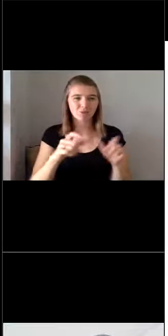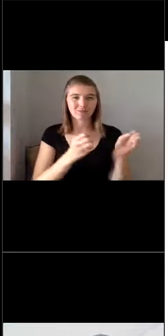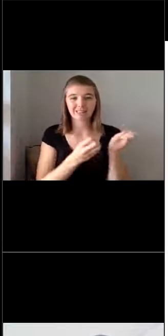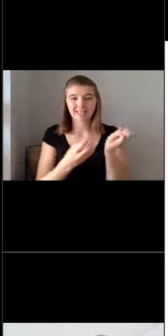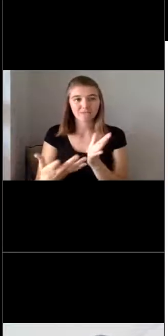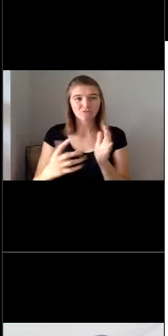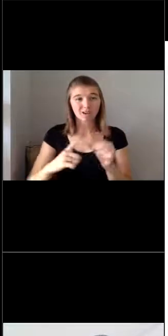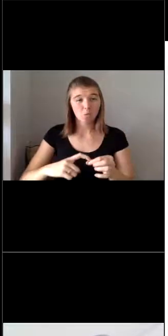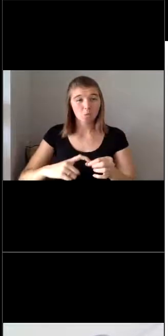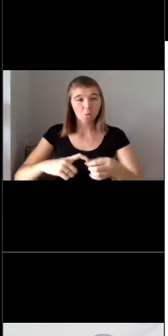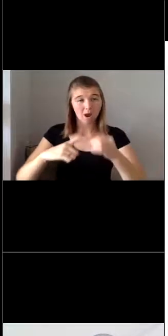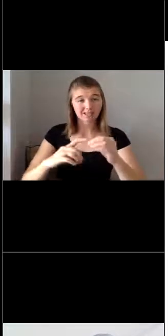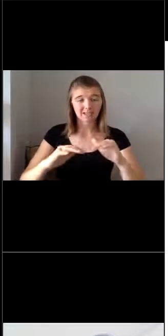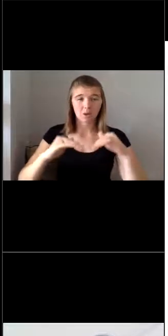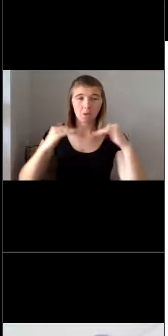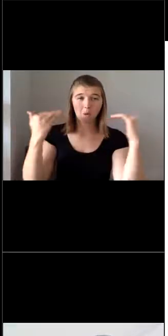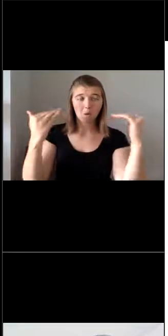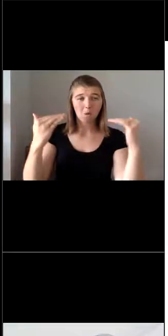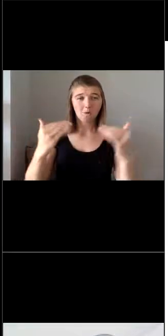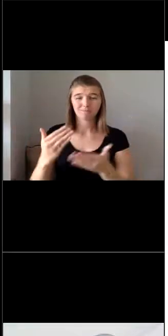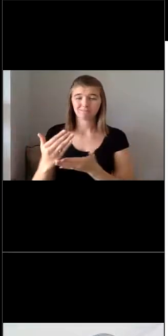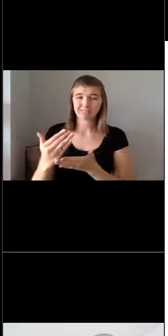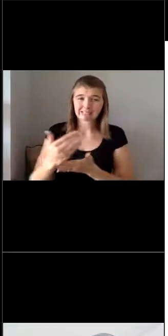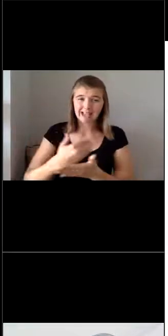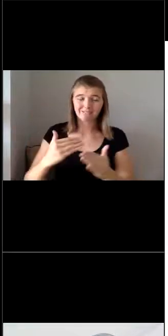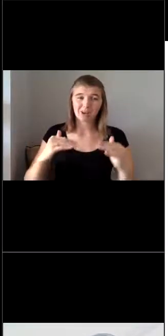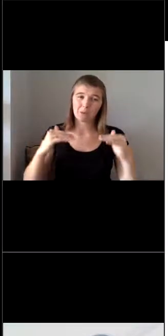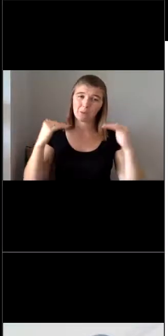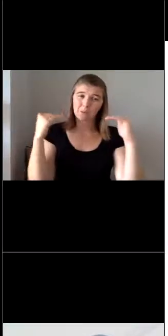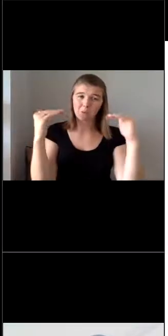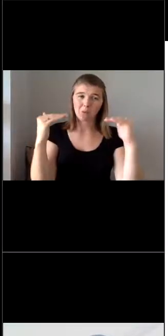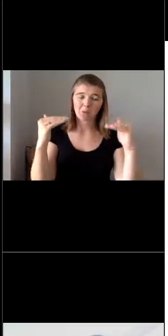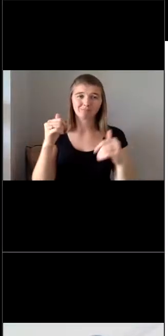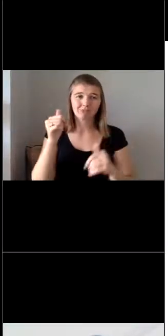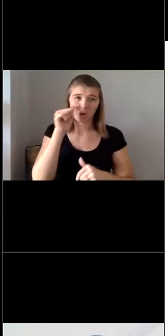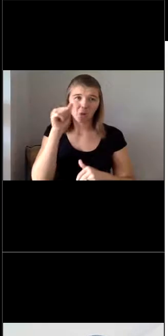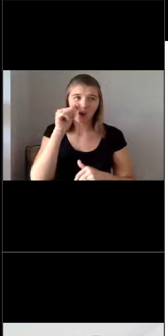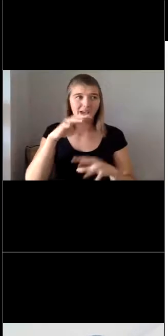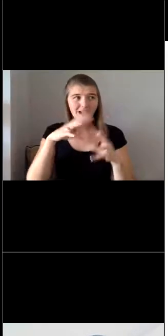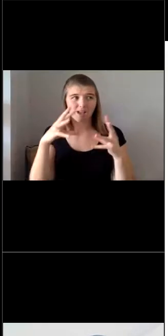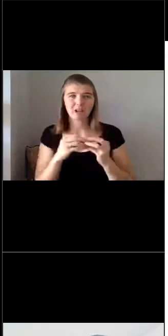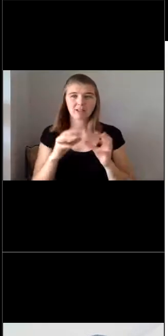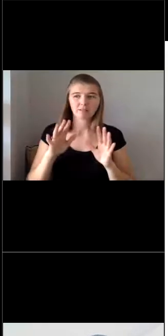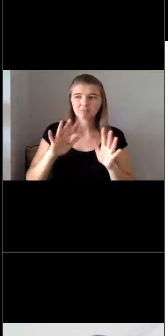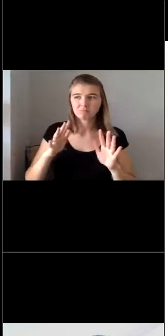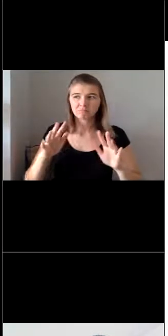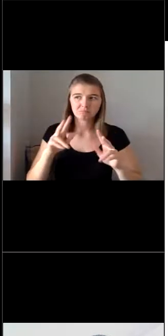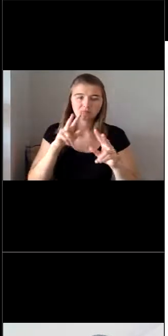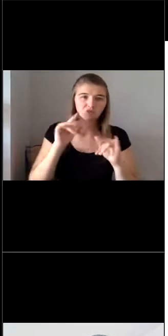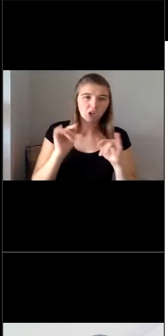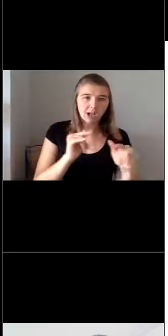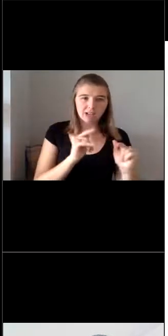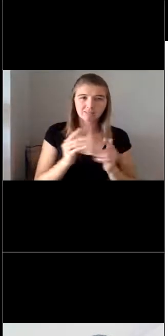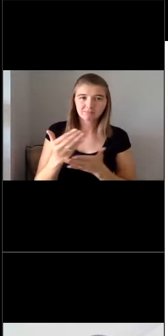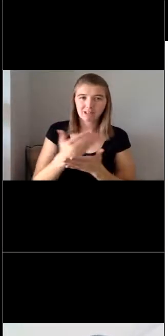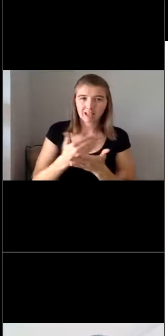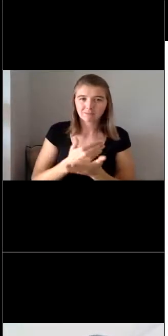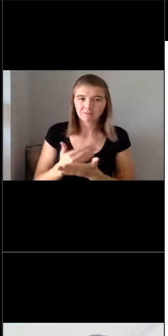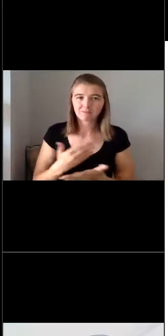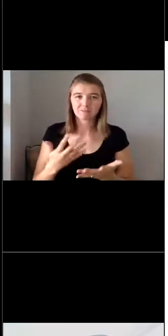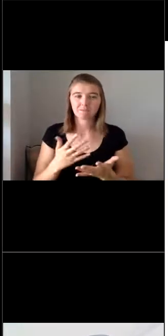quality, for keeping safety at the forefront of our minds, and making sure that we deliver to